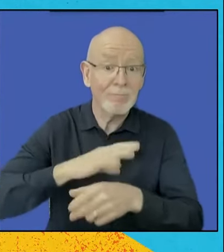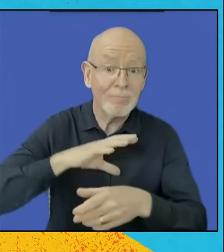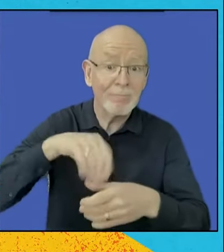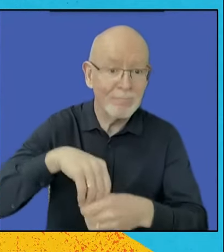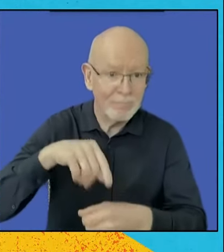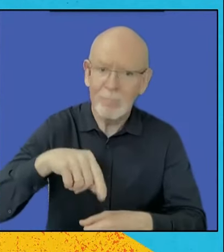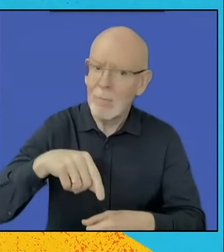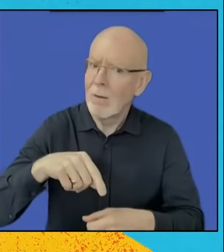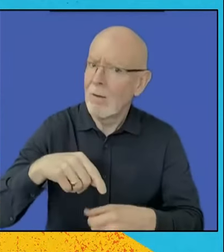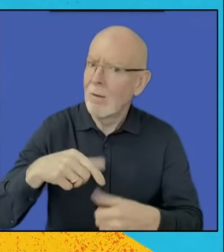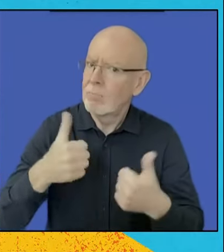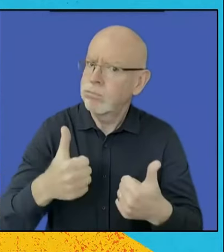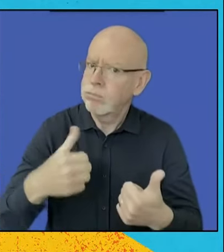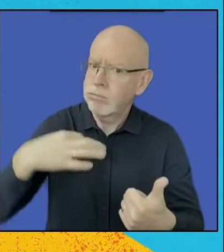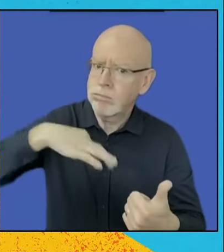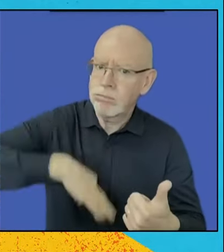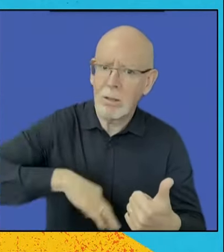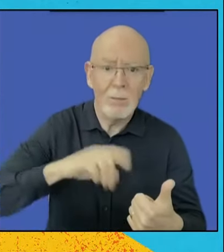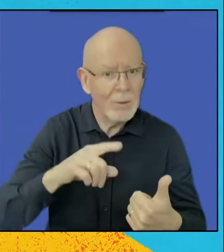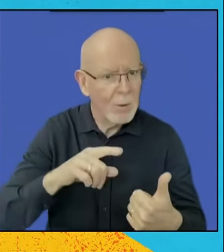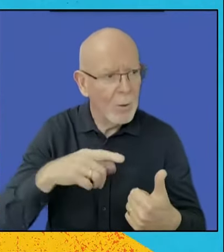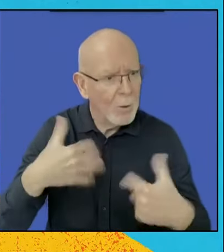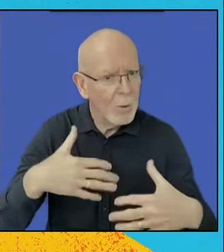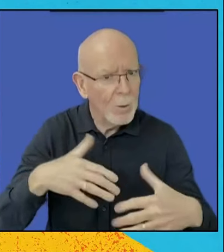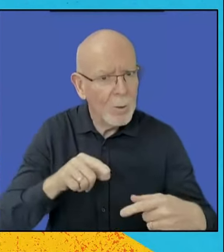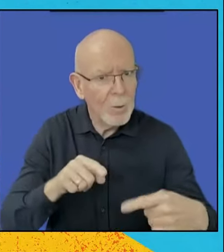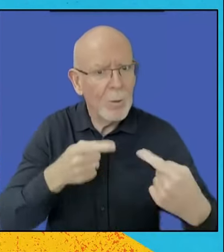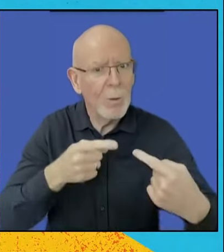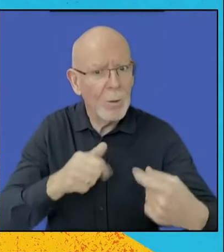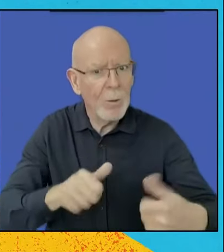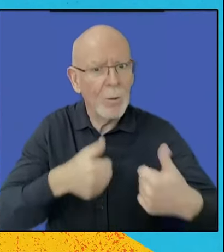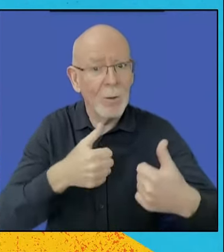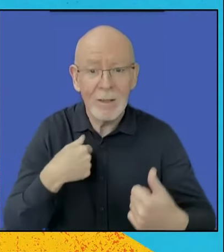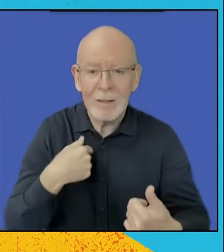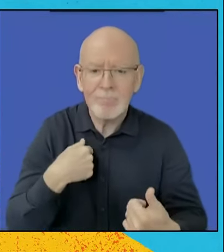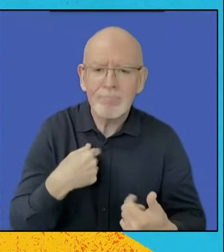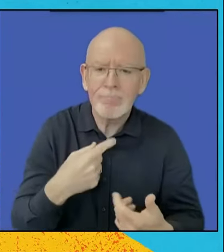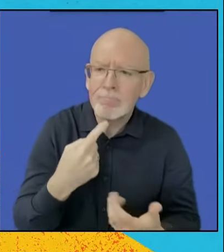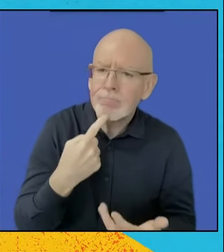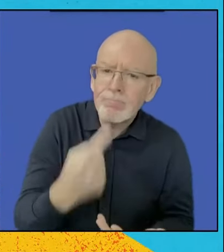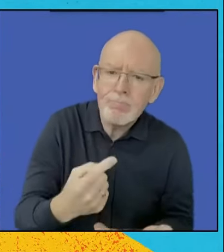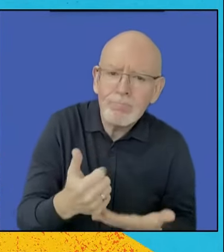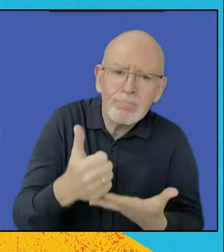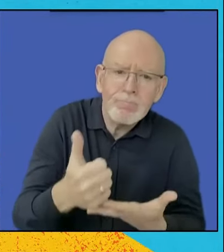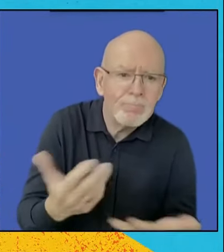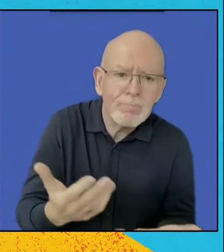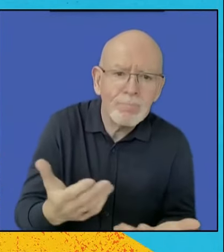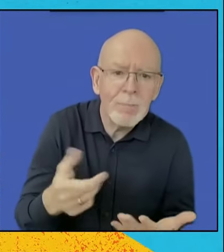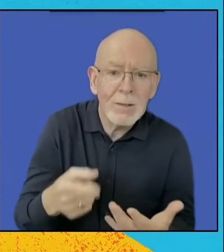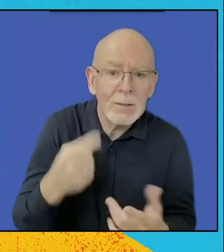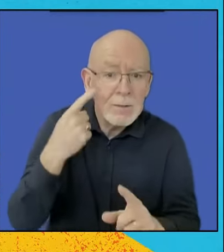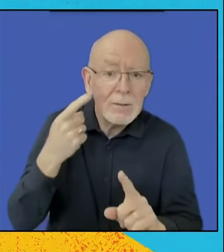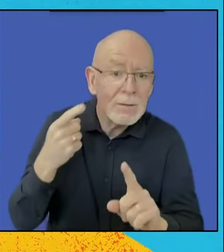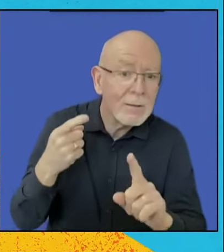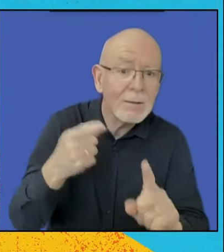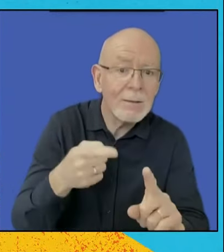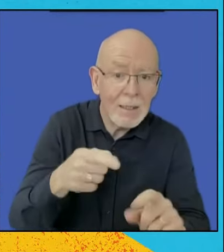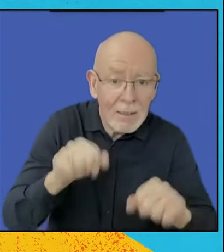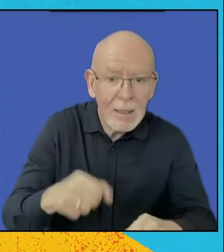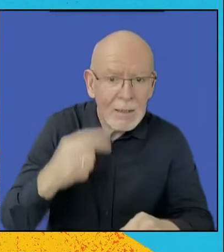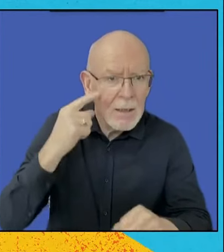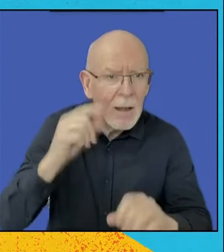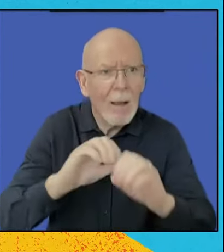and the gaps or opportunities for improvement. Next step is to test your ideal solution with your target beneficiaries or customers and